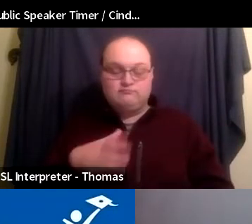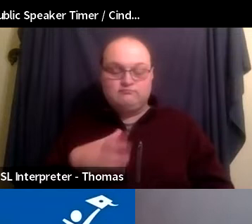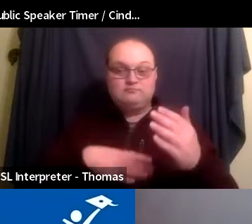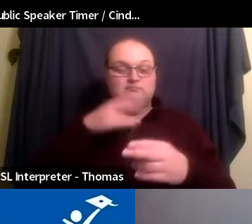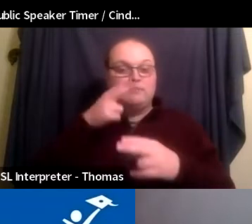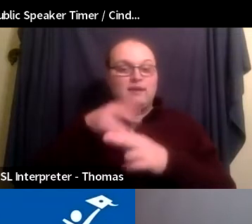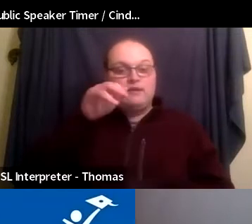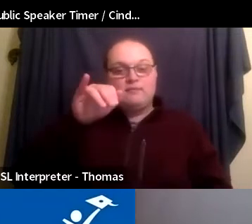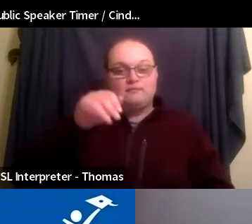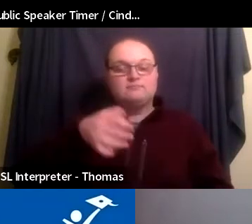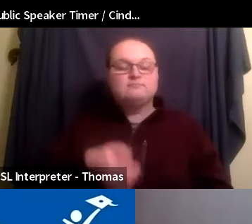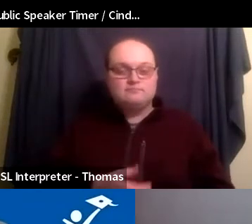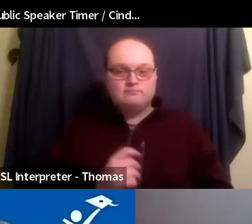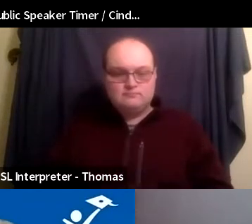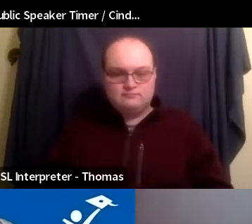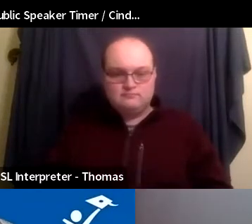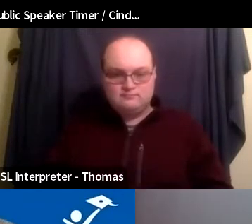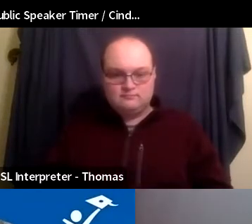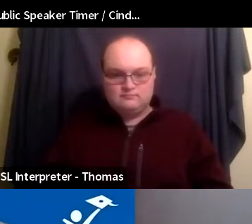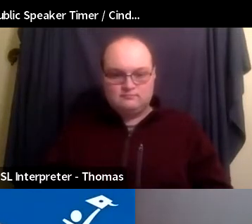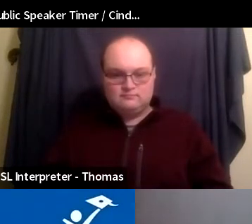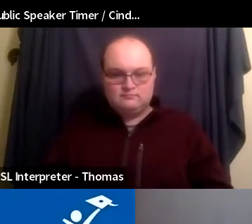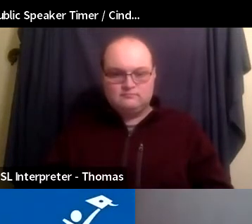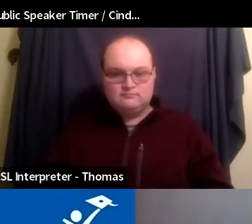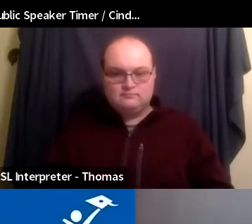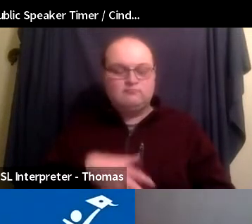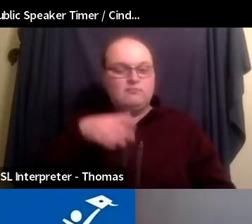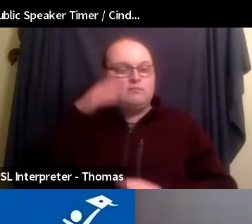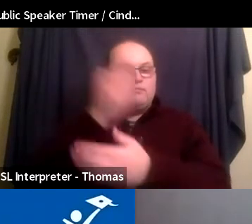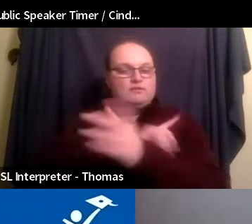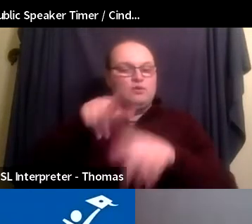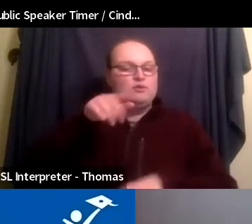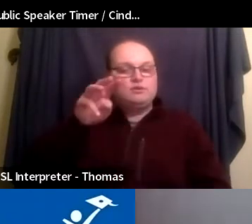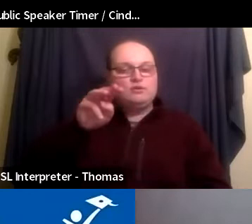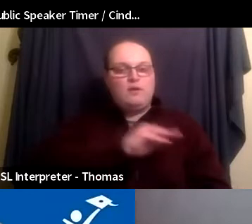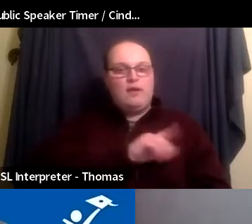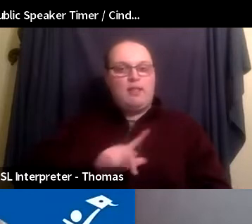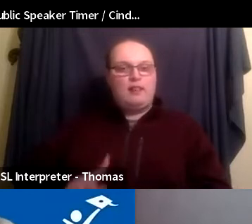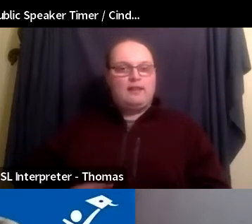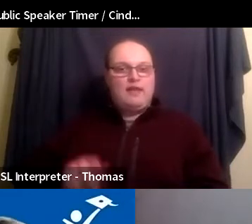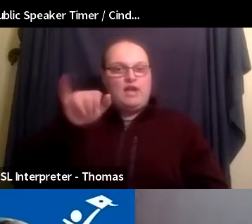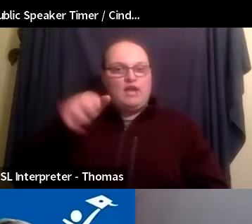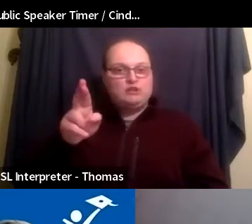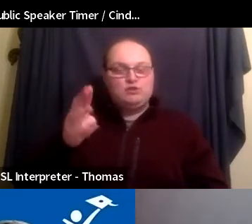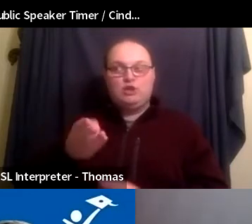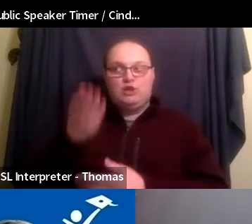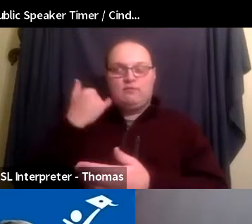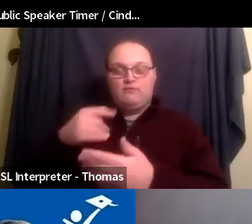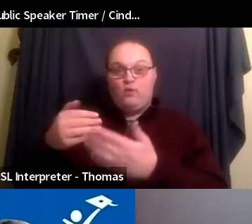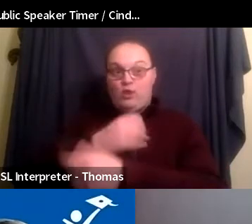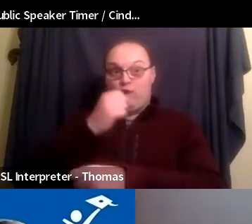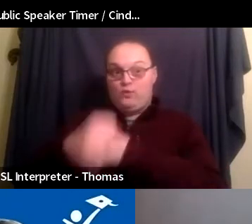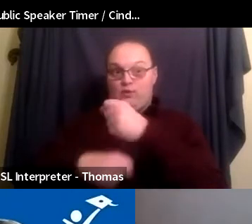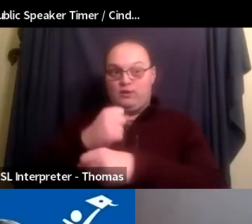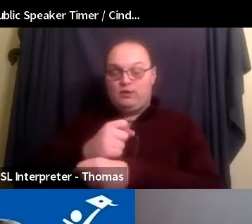and my son attends Martin Luther King Jr. And before the beginning of the year. I have to